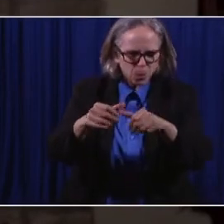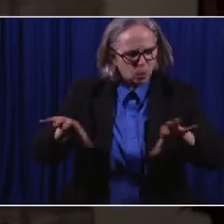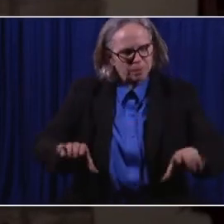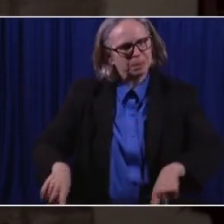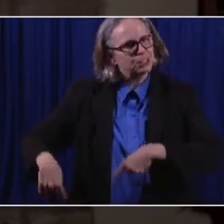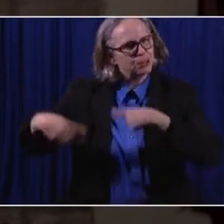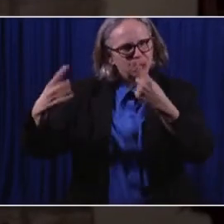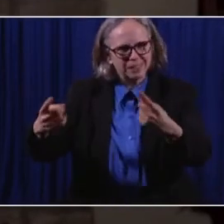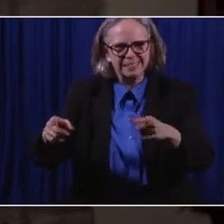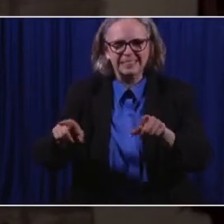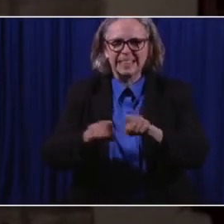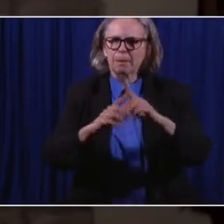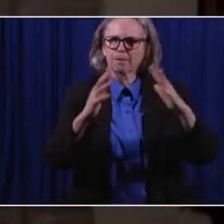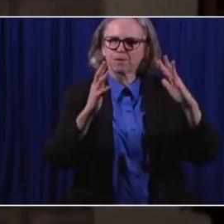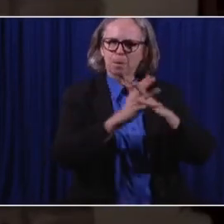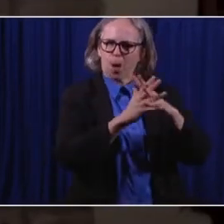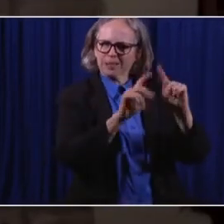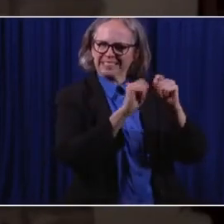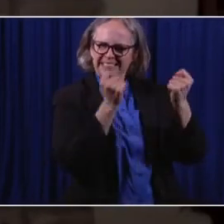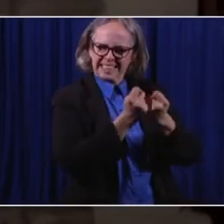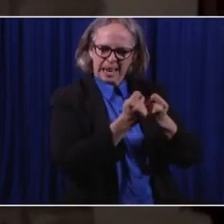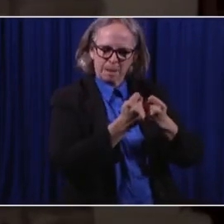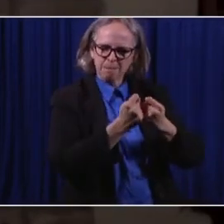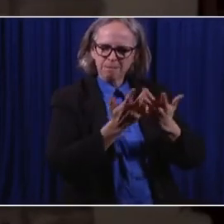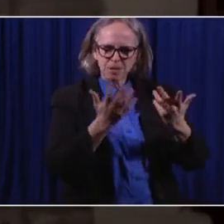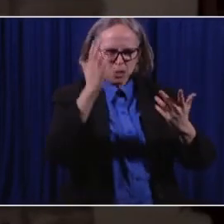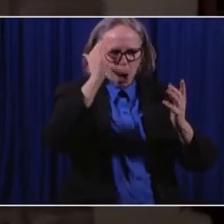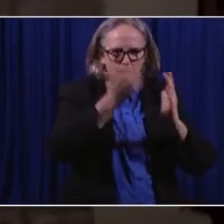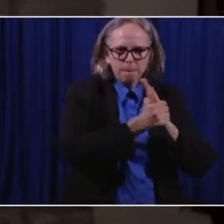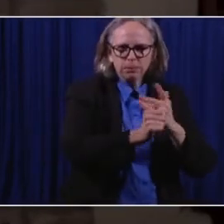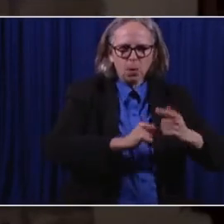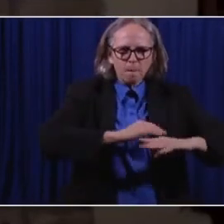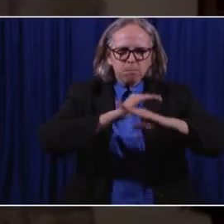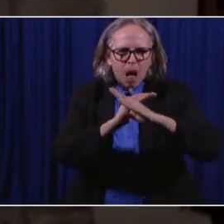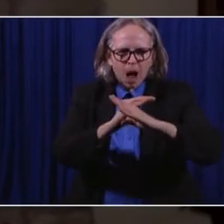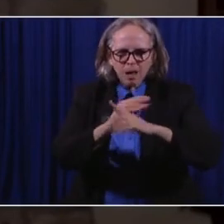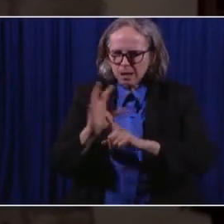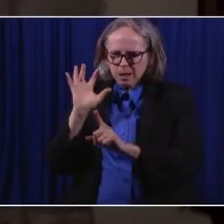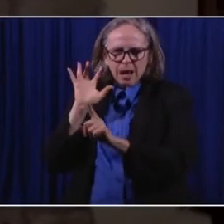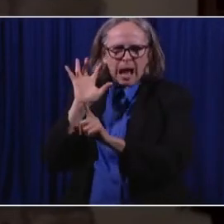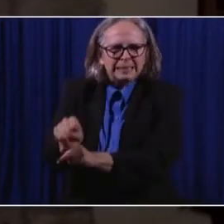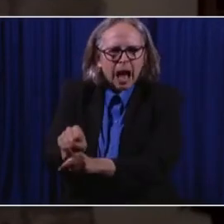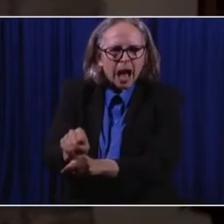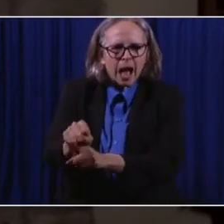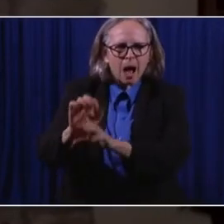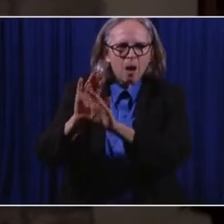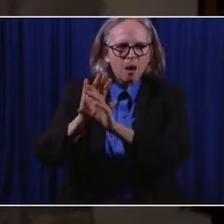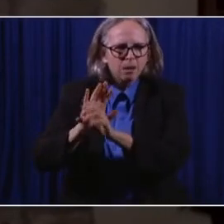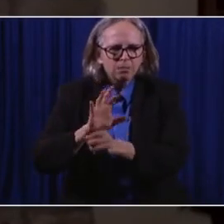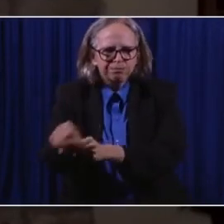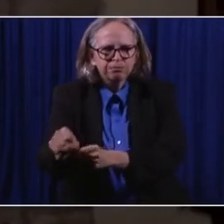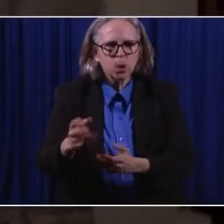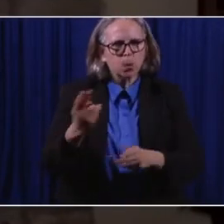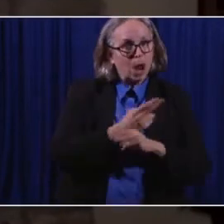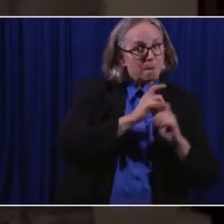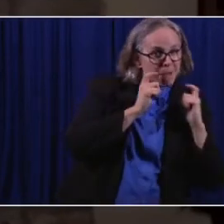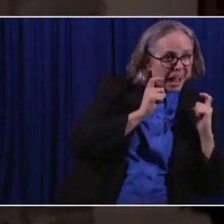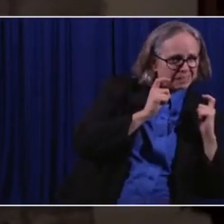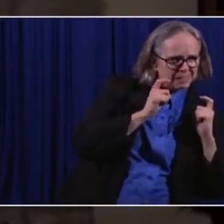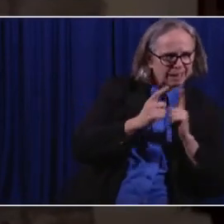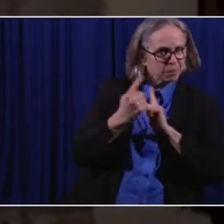We got to block, we got to tackle, we got to carry out our mission. Our mission is to keep a distance, mask, keep a distance